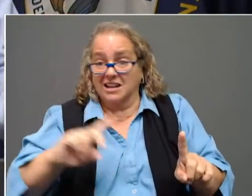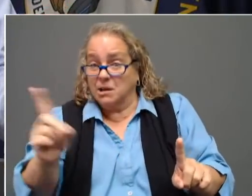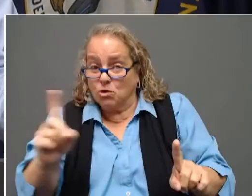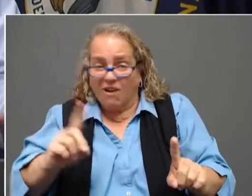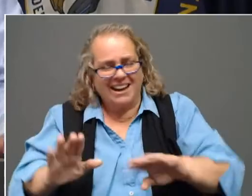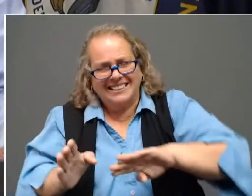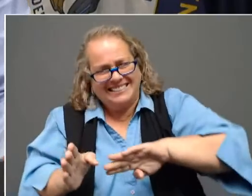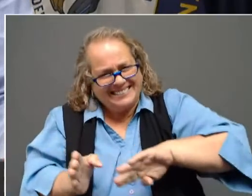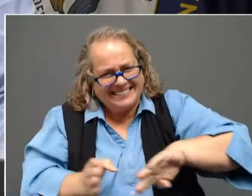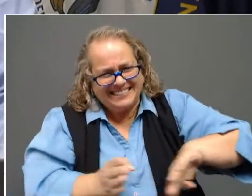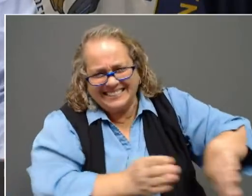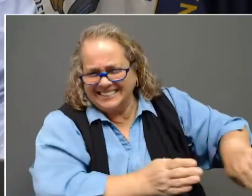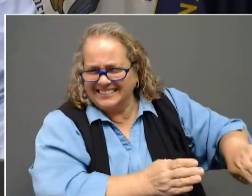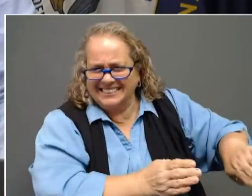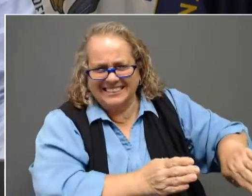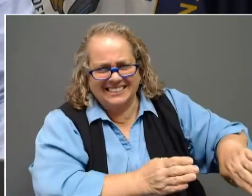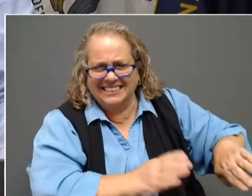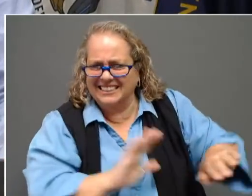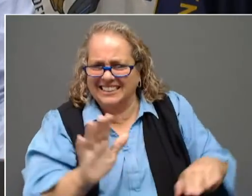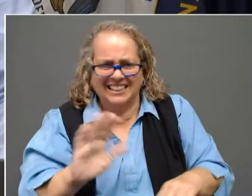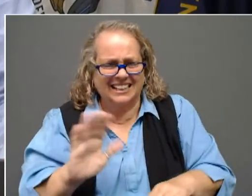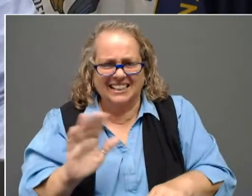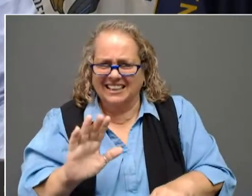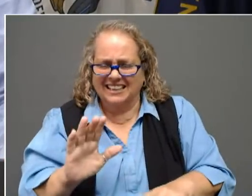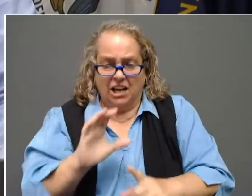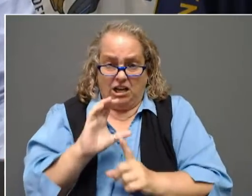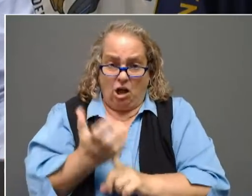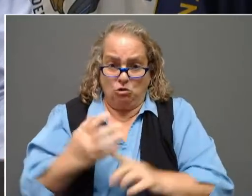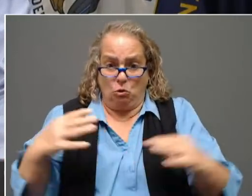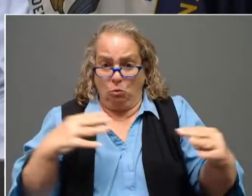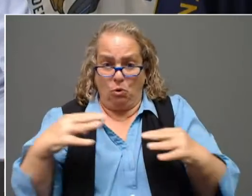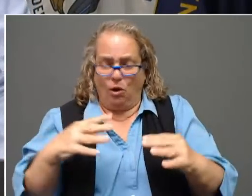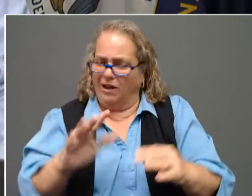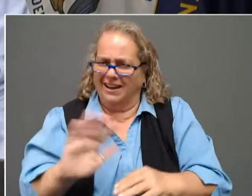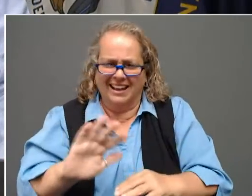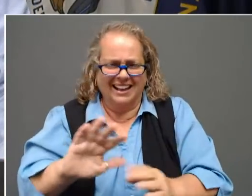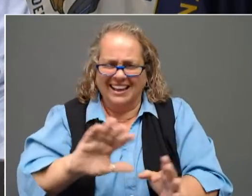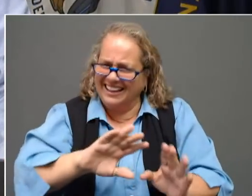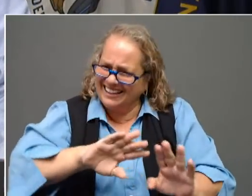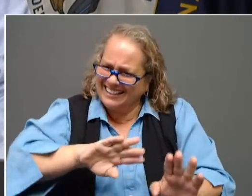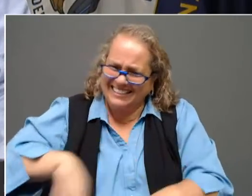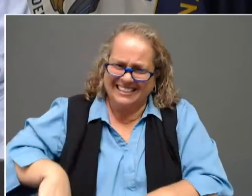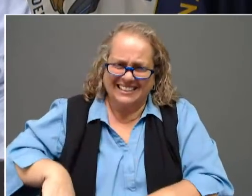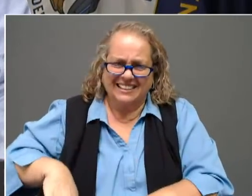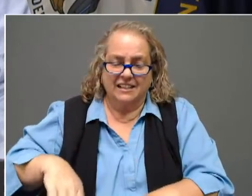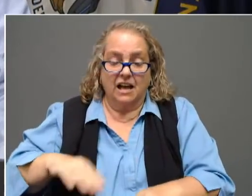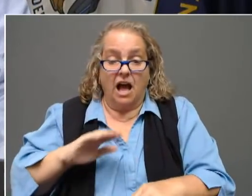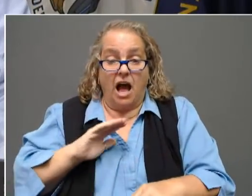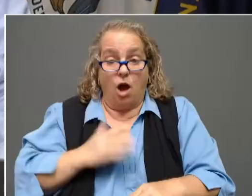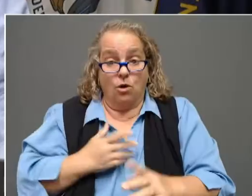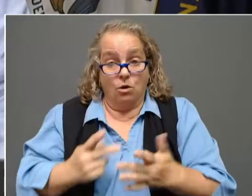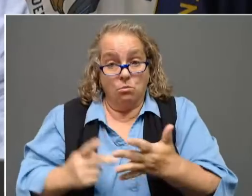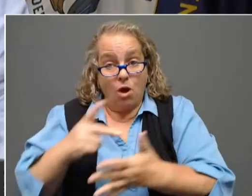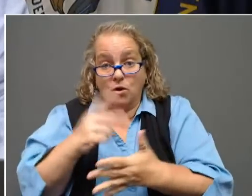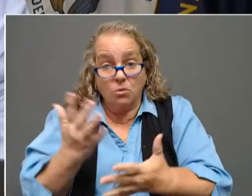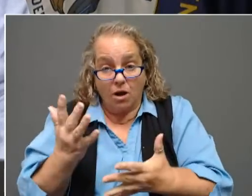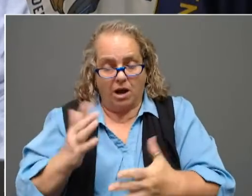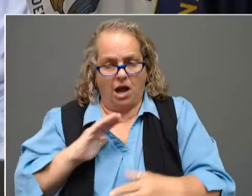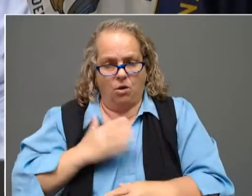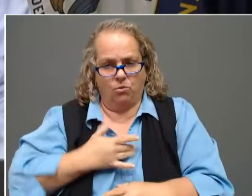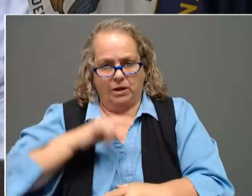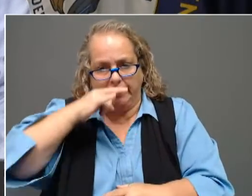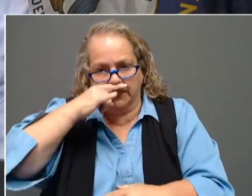so-called culture war. Here's our priority. It's our kids, and it is having them in